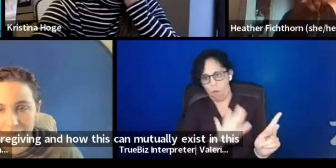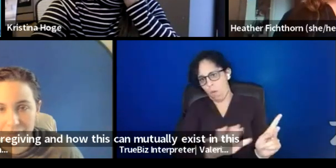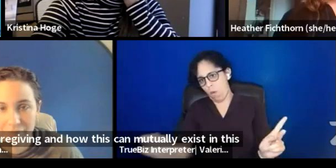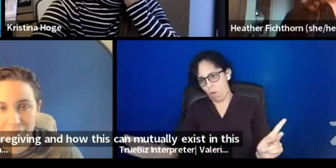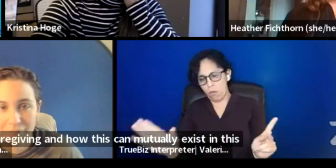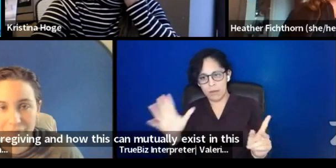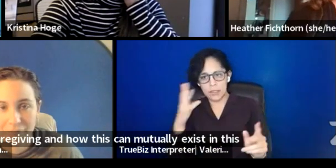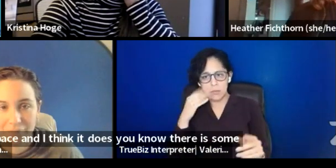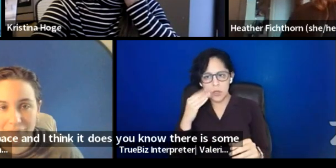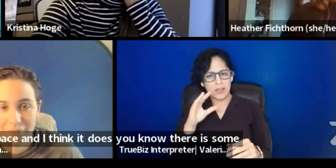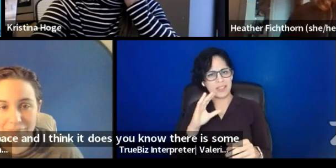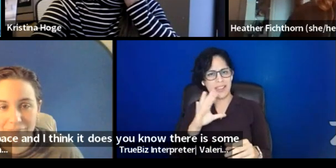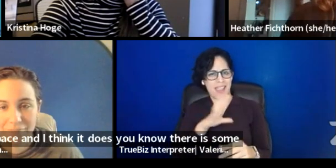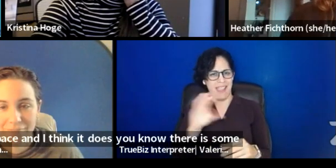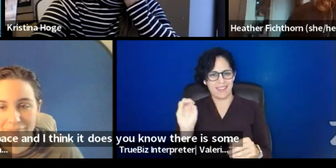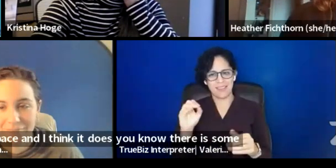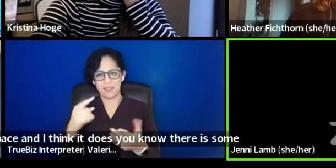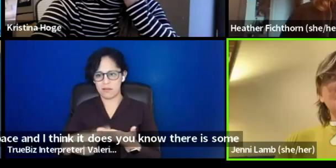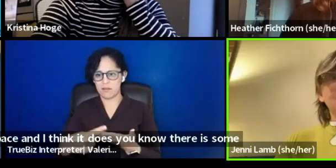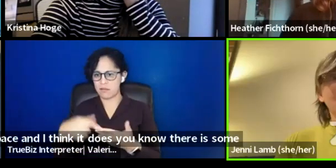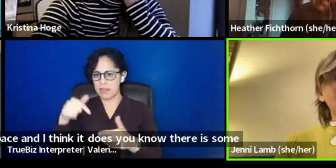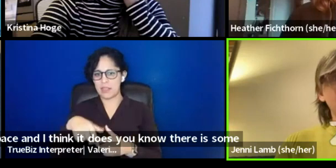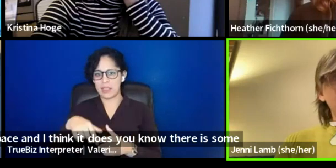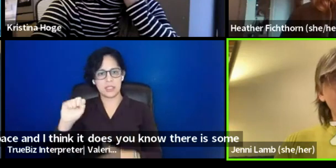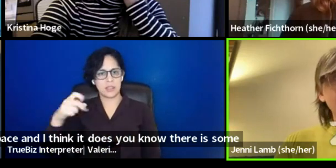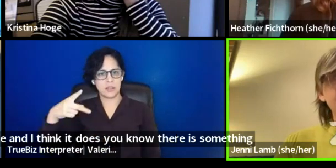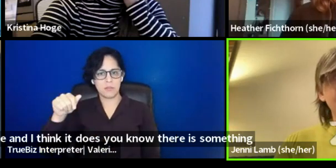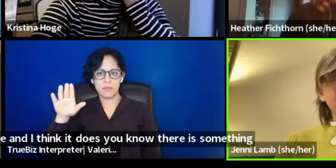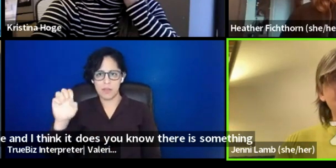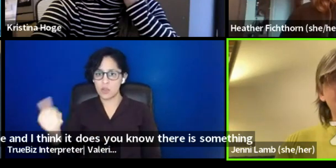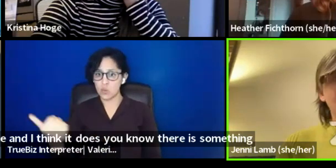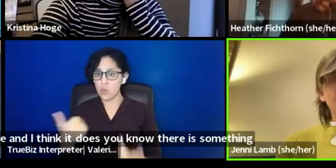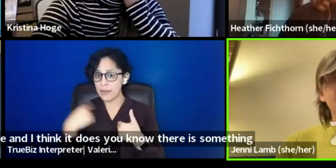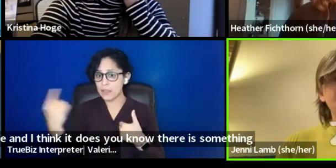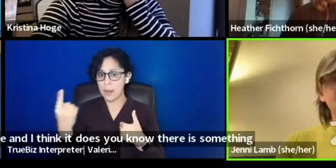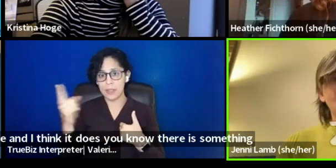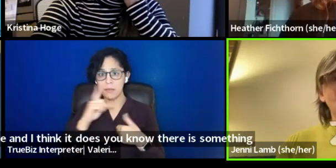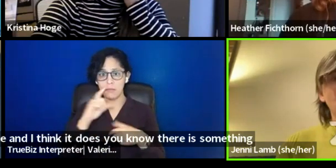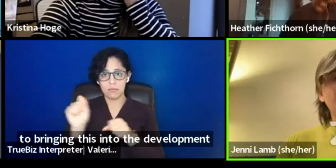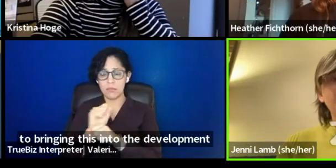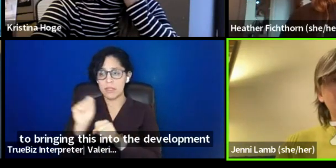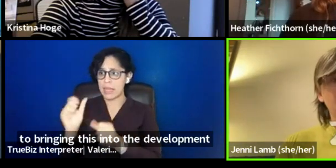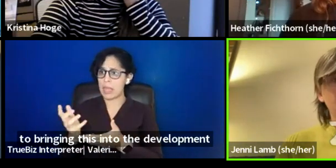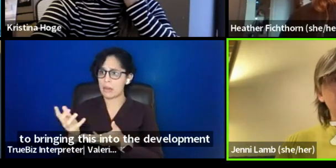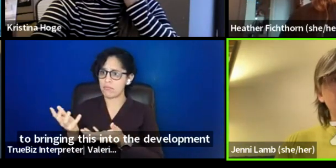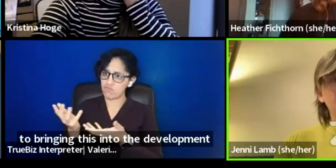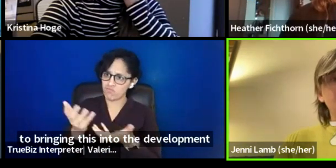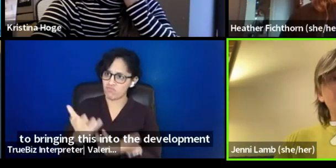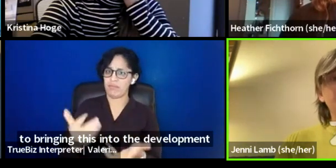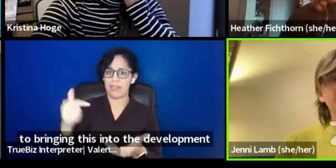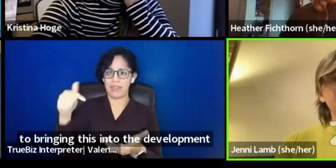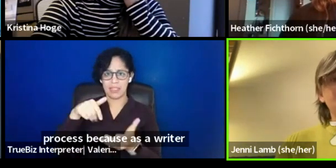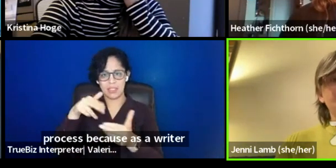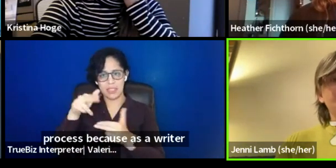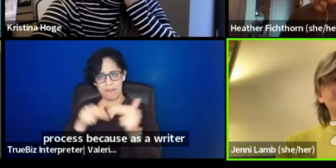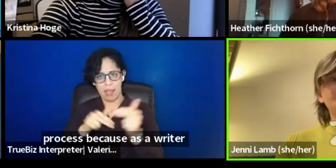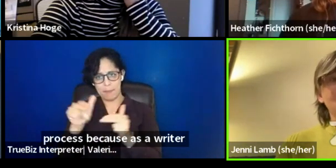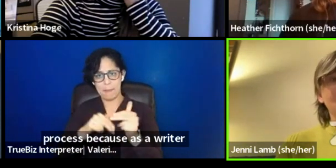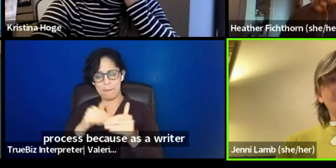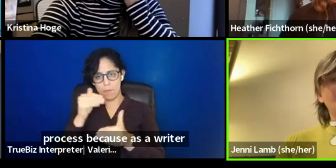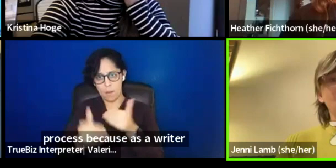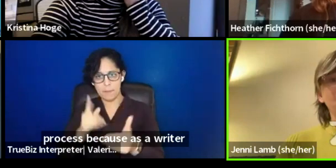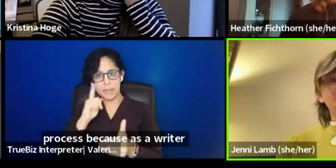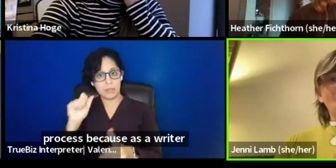is something to bringing this into the development process, because as a writer coming into